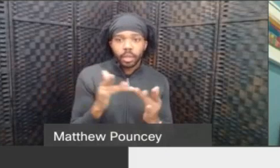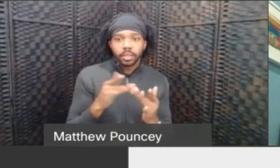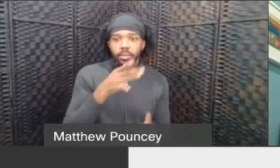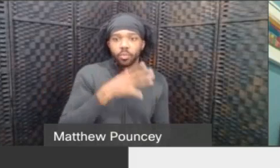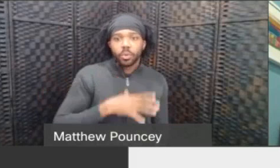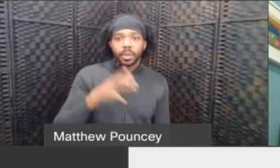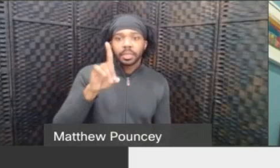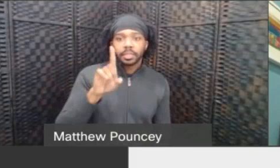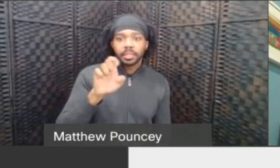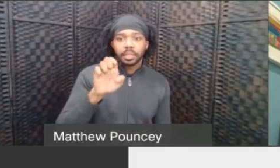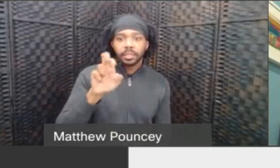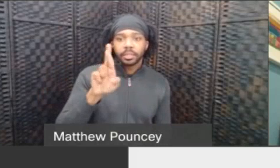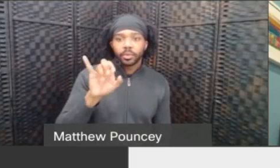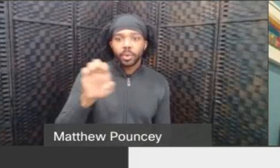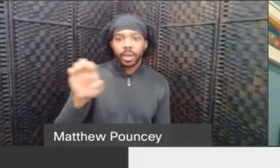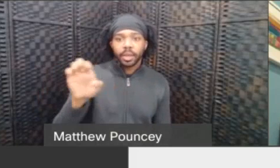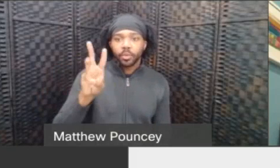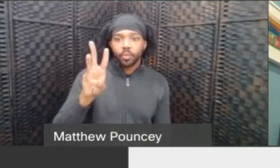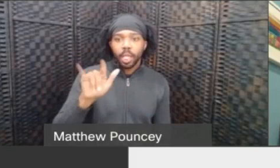please contact Desiree,